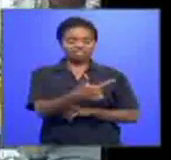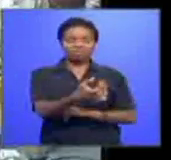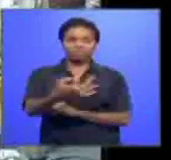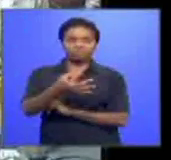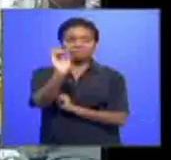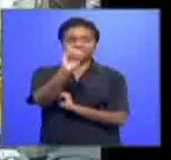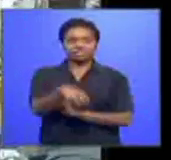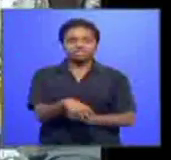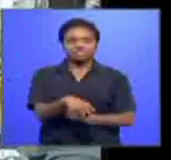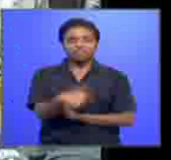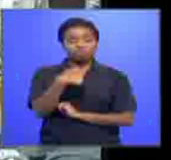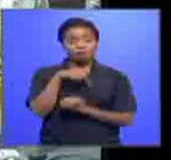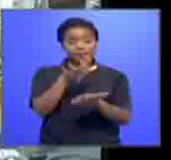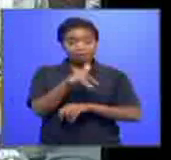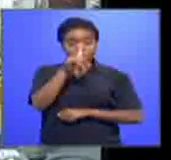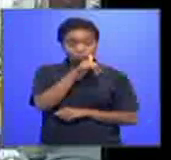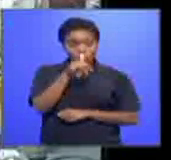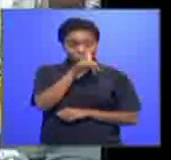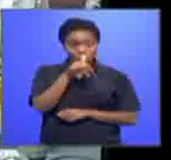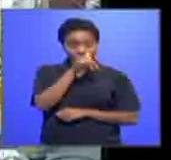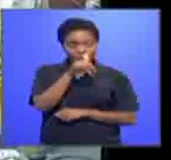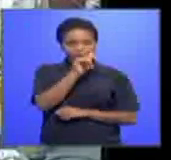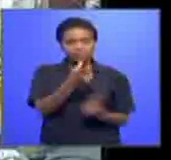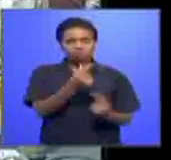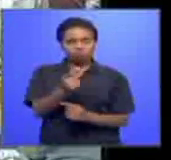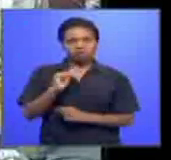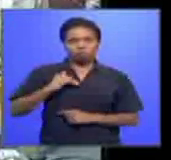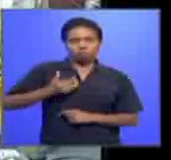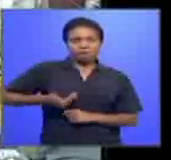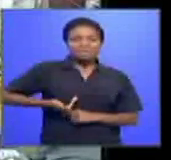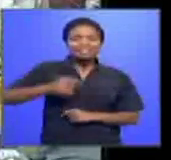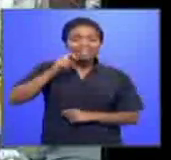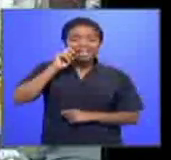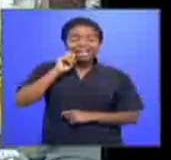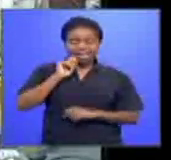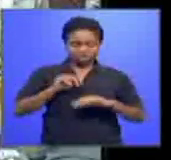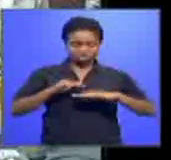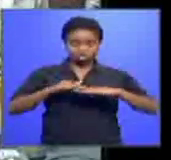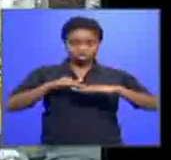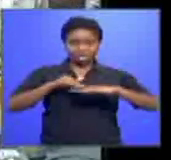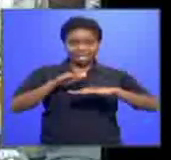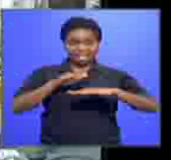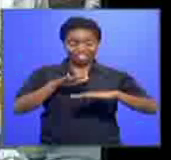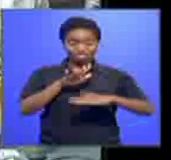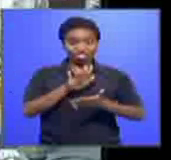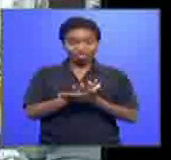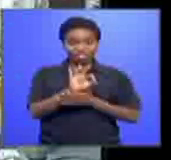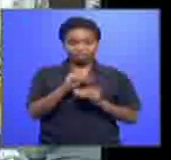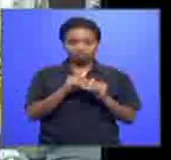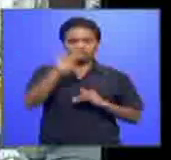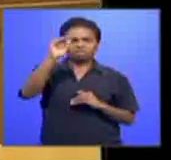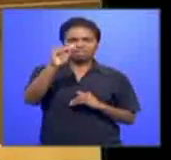73% for crimes against women above 18 years old,